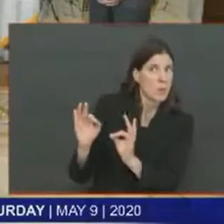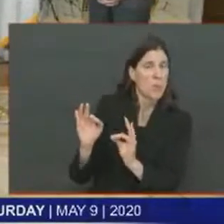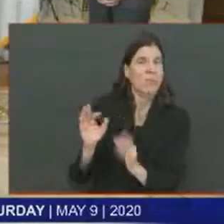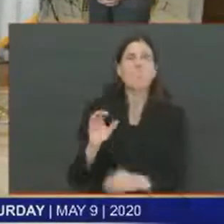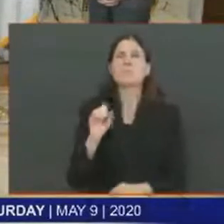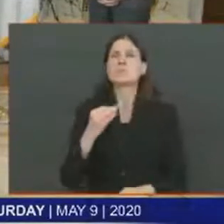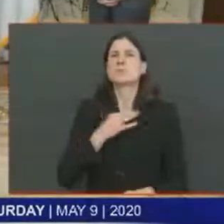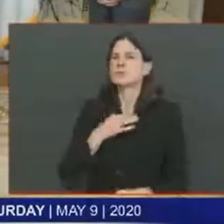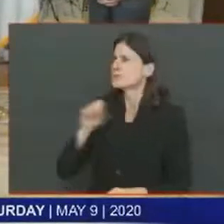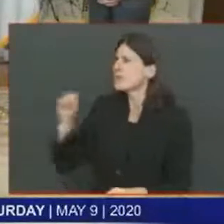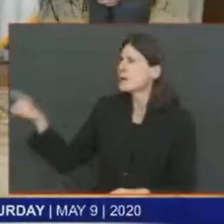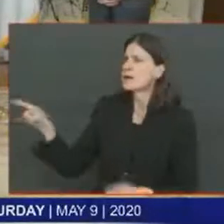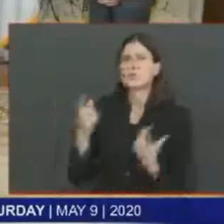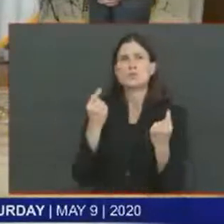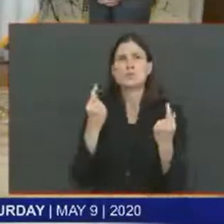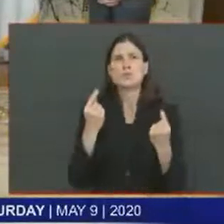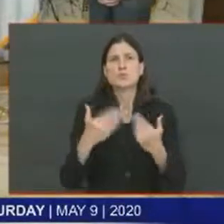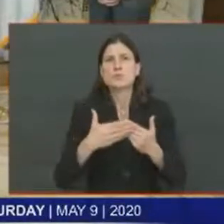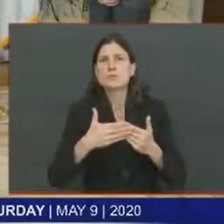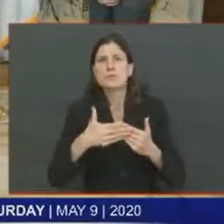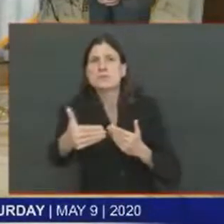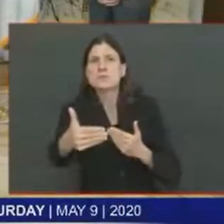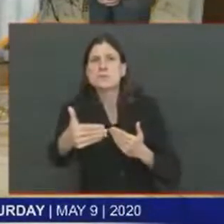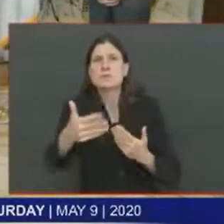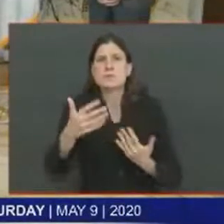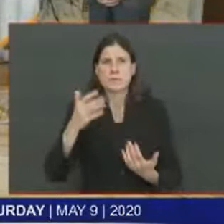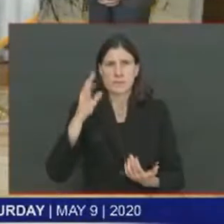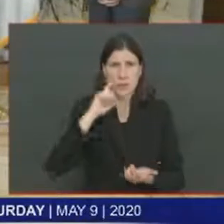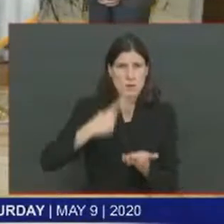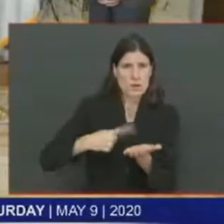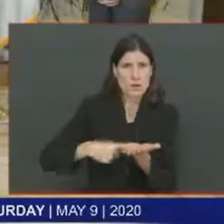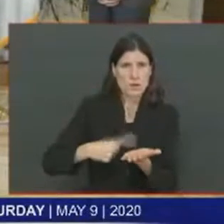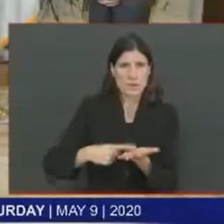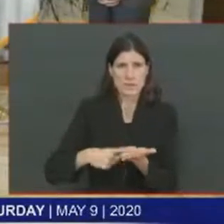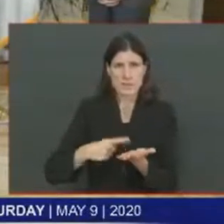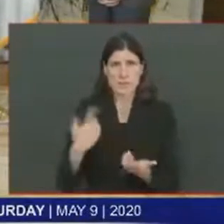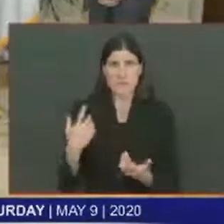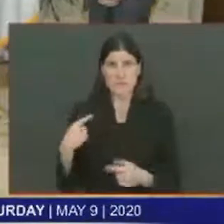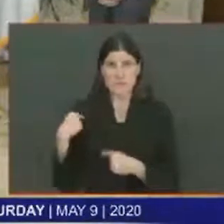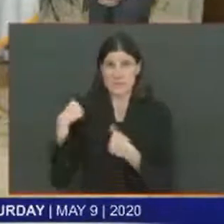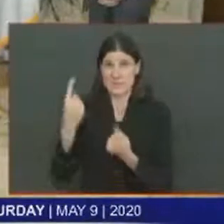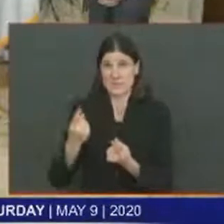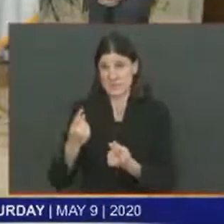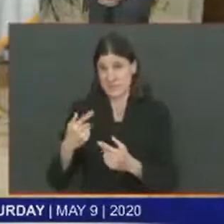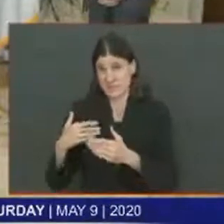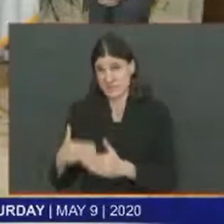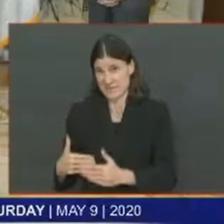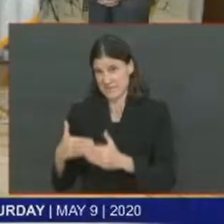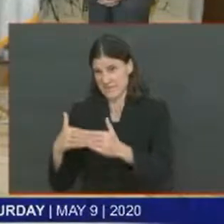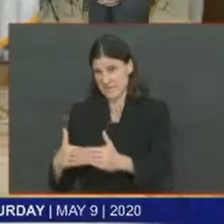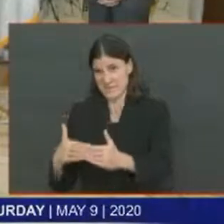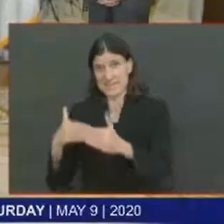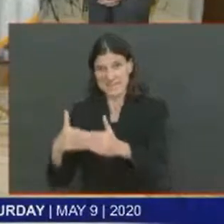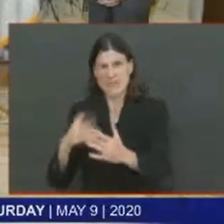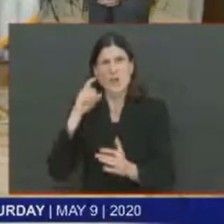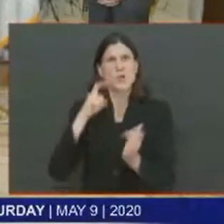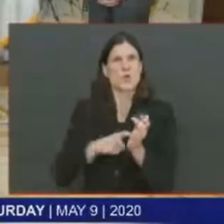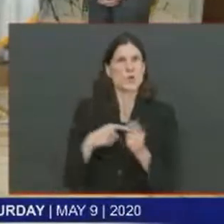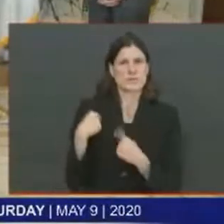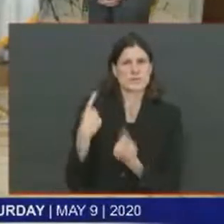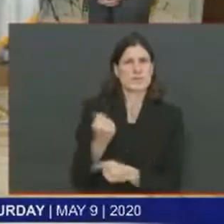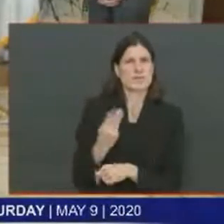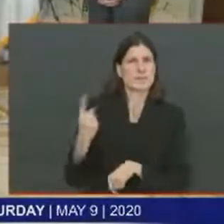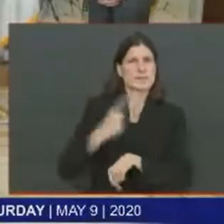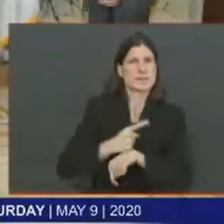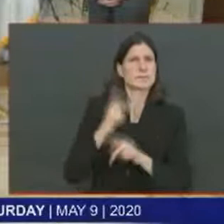a steady 10 to 15 per day for over 3 weeks, which is obviously not sustainable indefinitely. Yeah, so a few things.